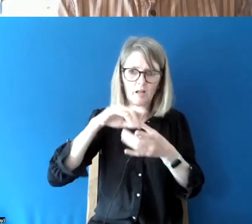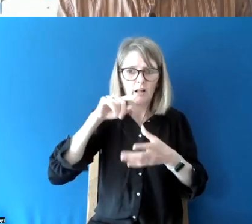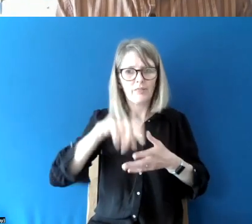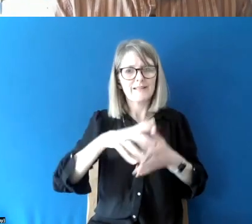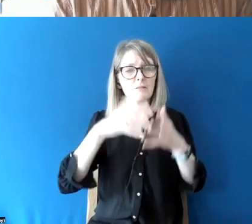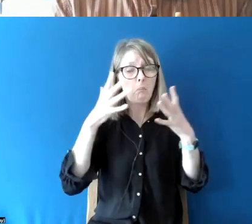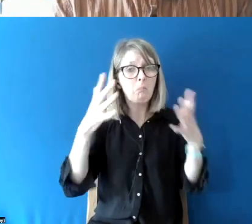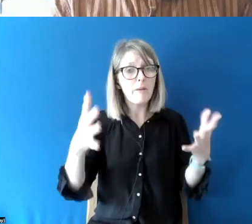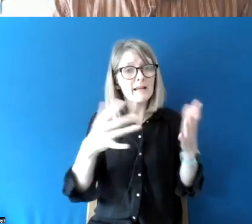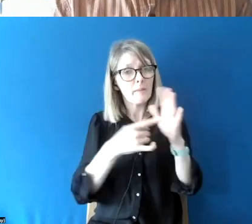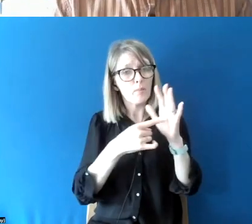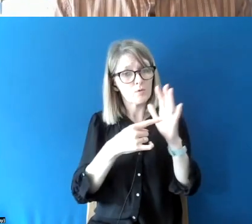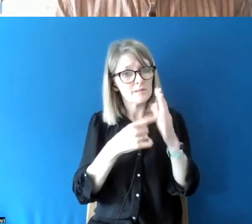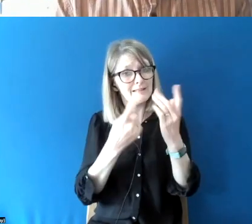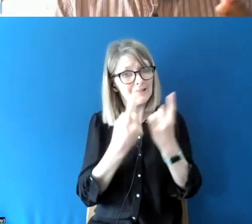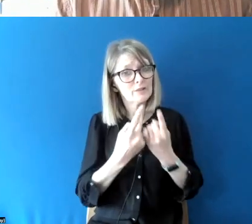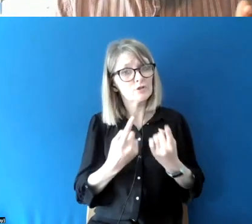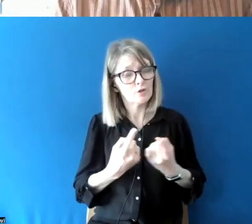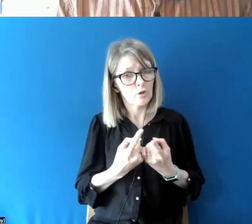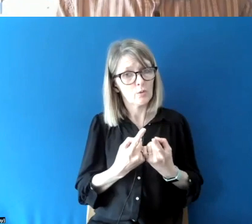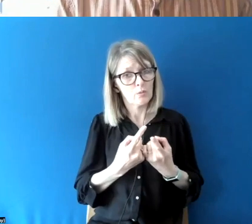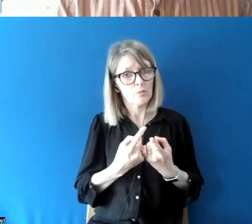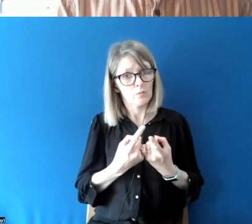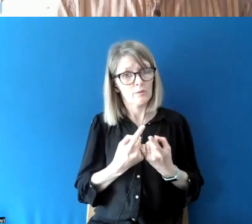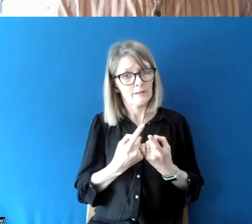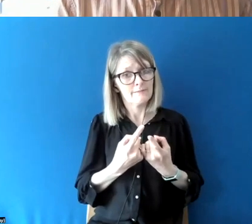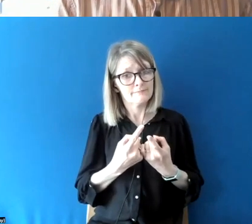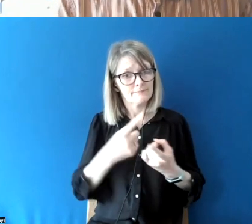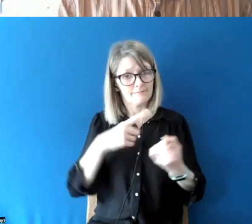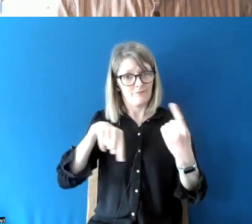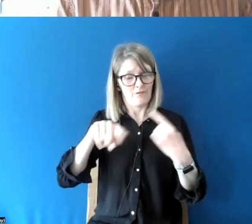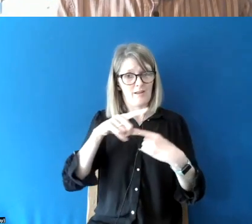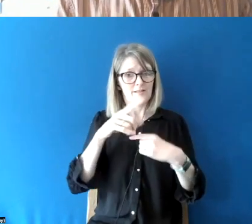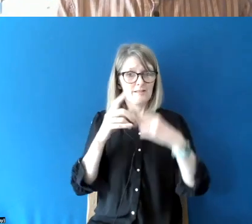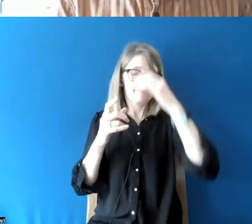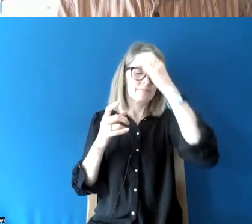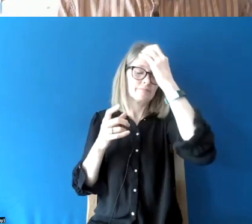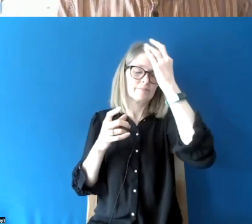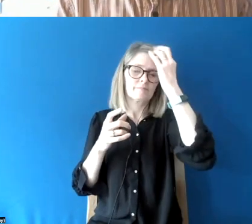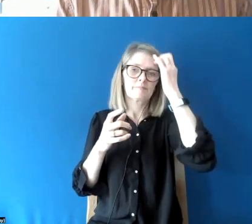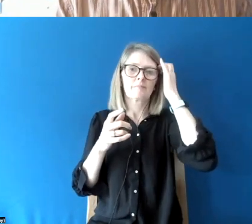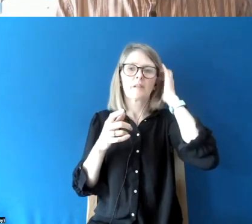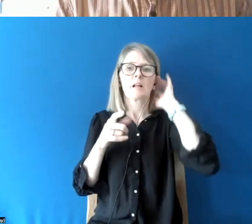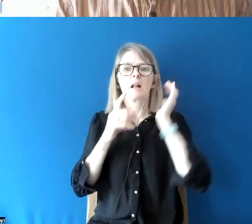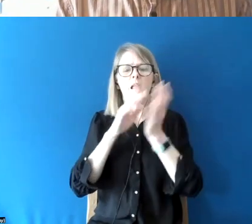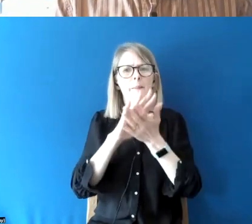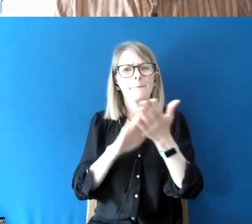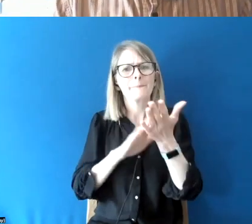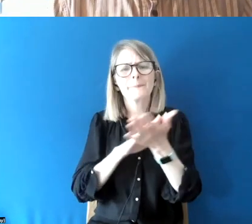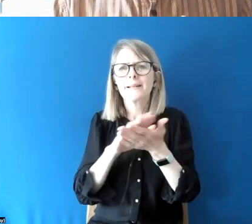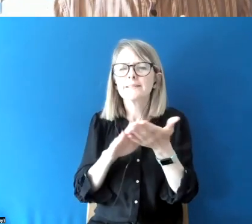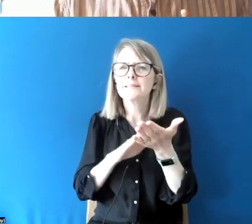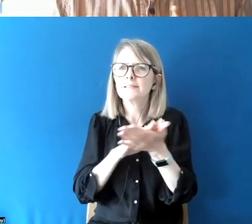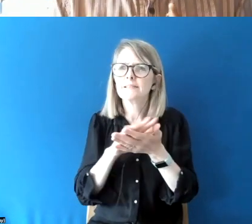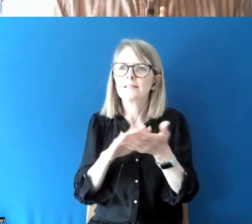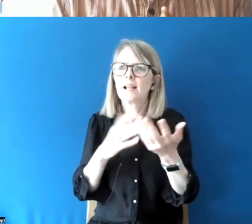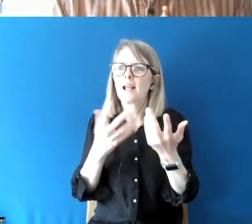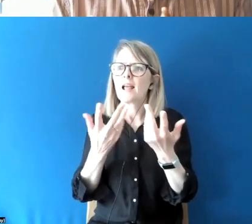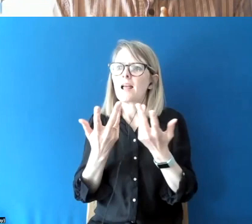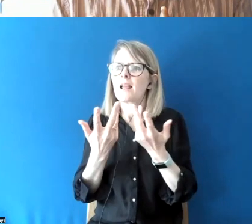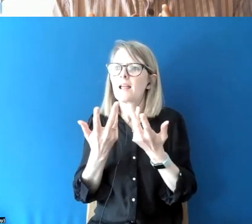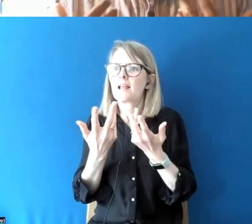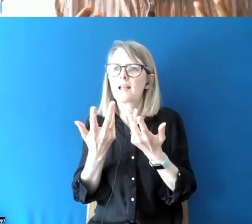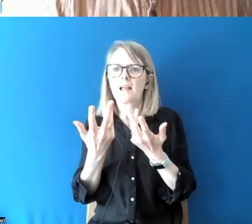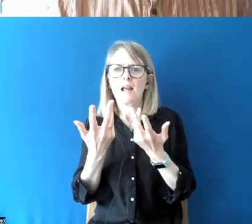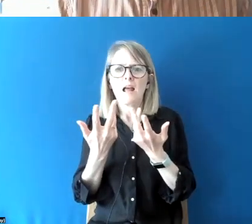for us to be approaching. And that would mean that how are we going to